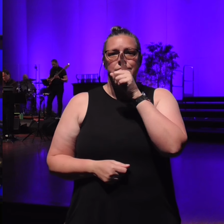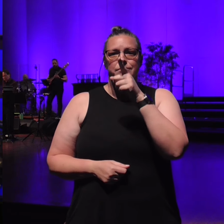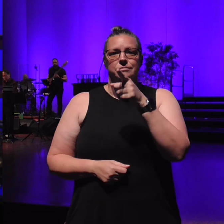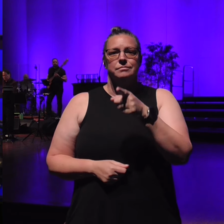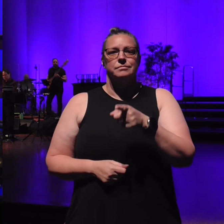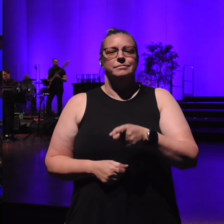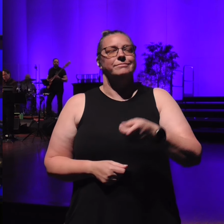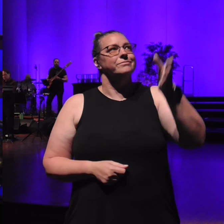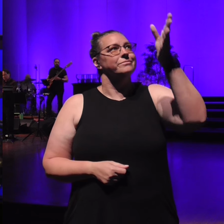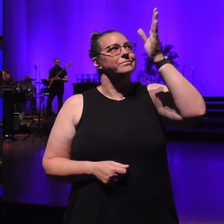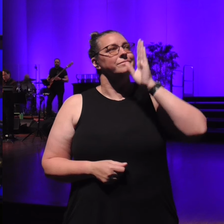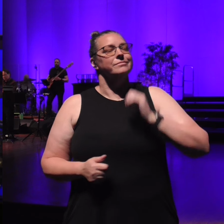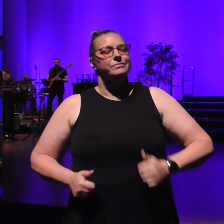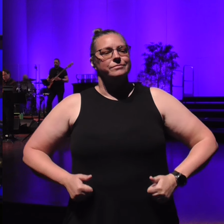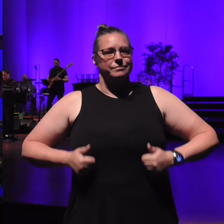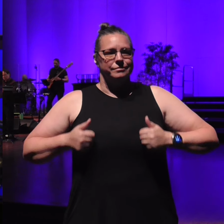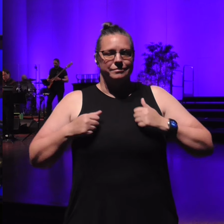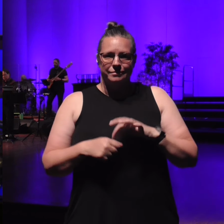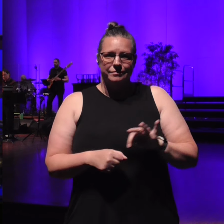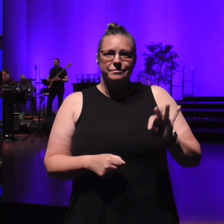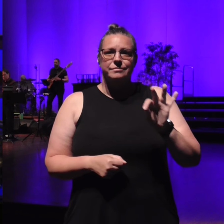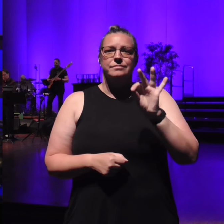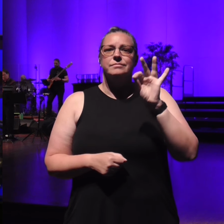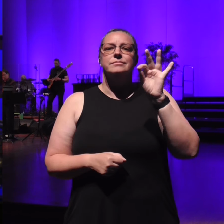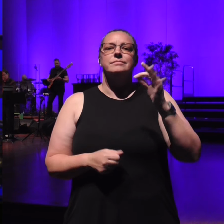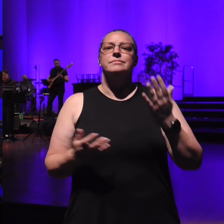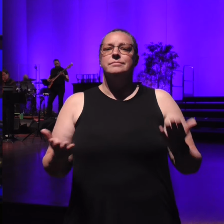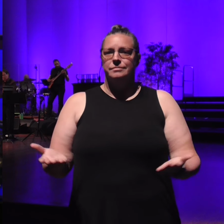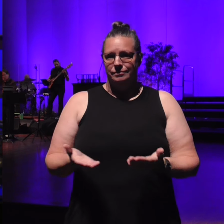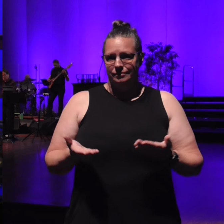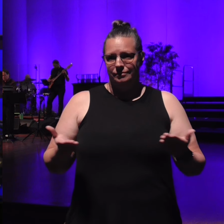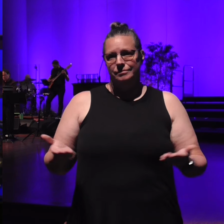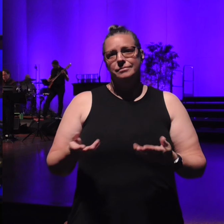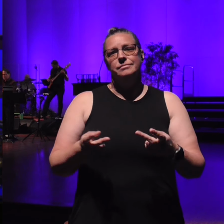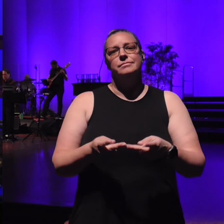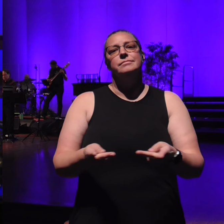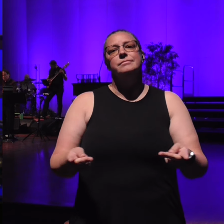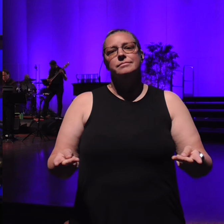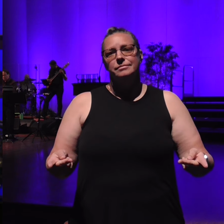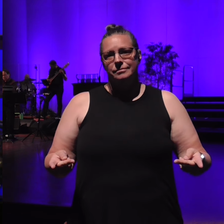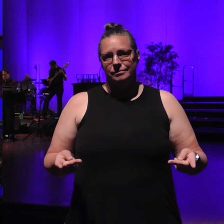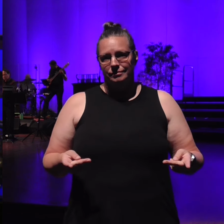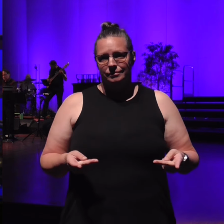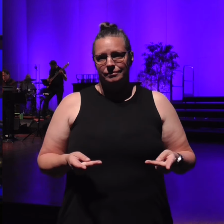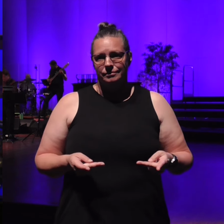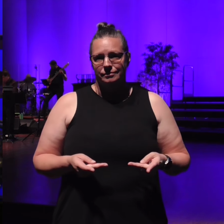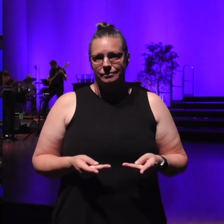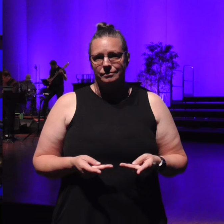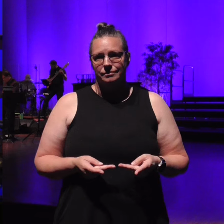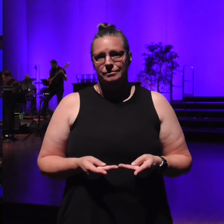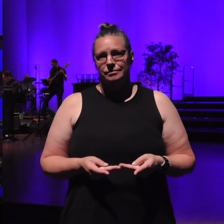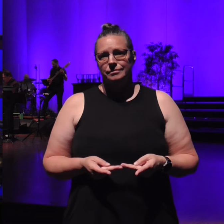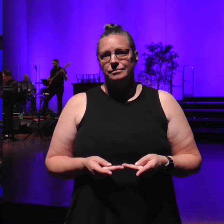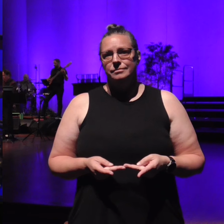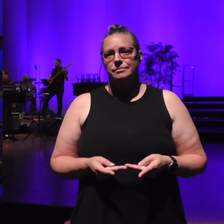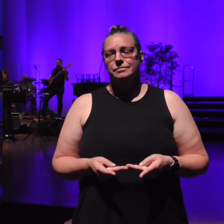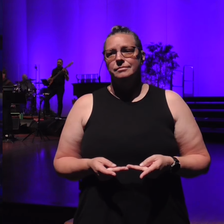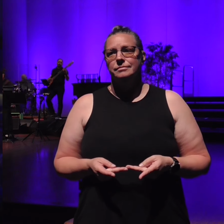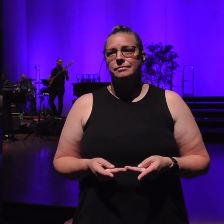face. Surely the presence of God is in this